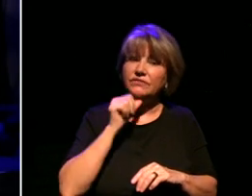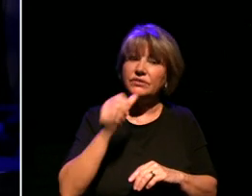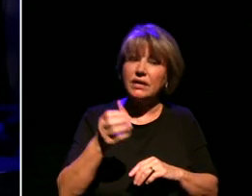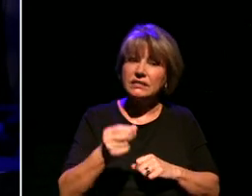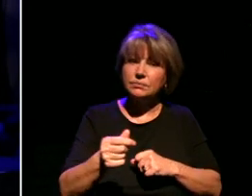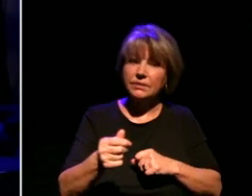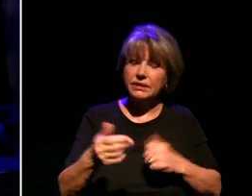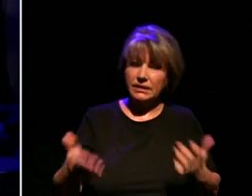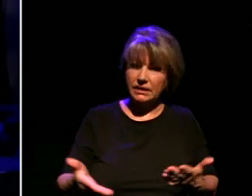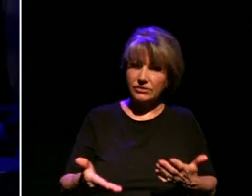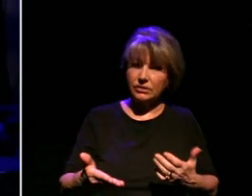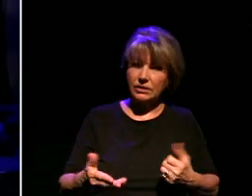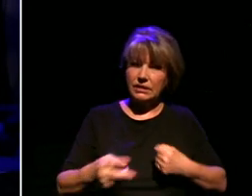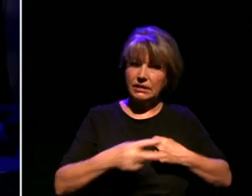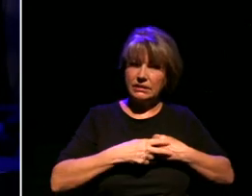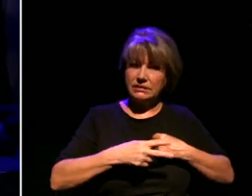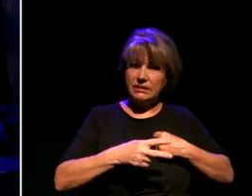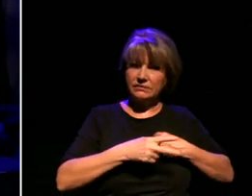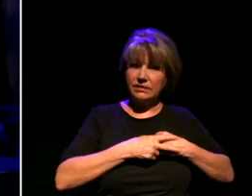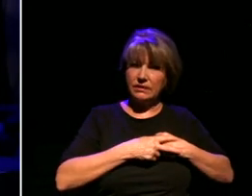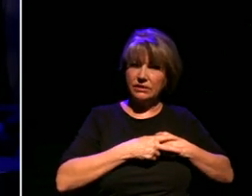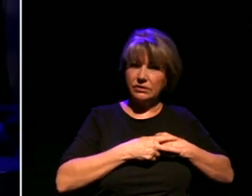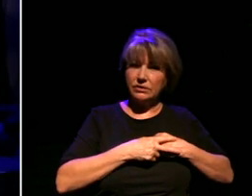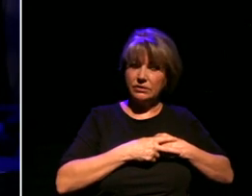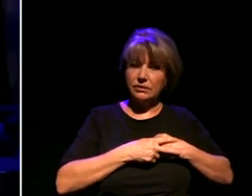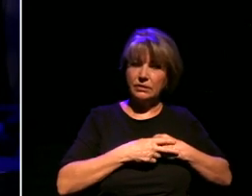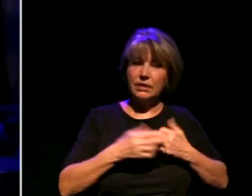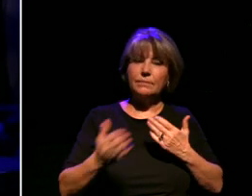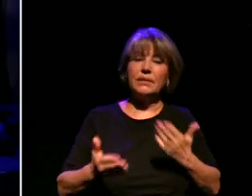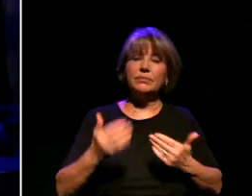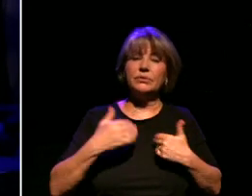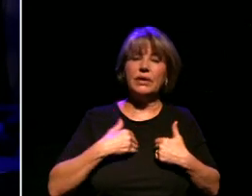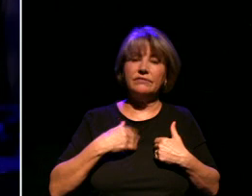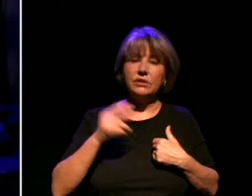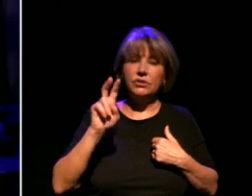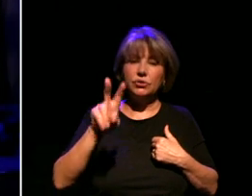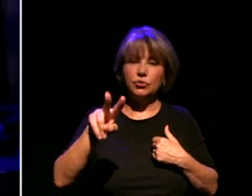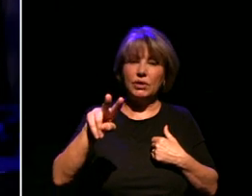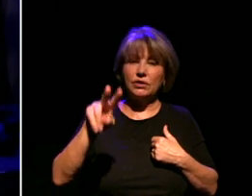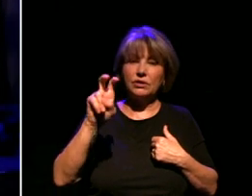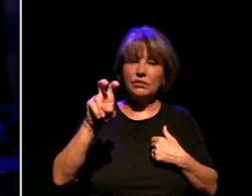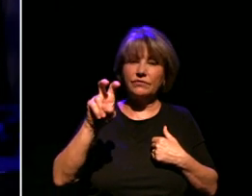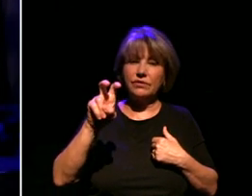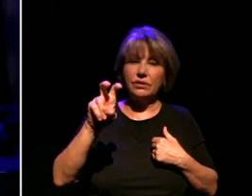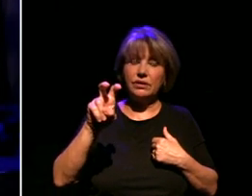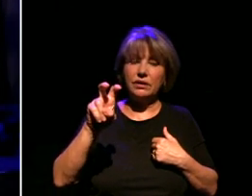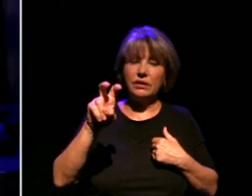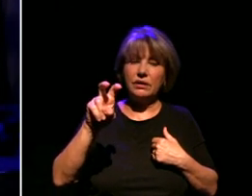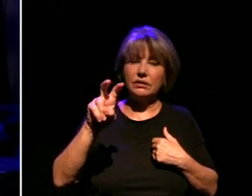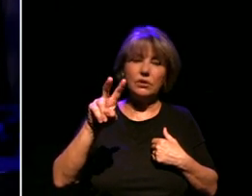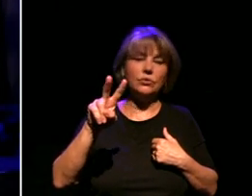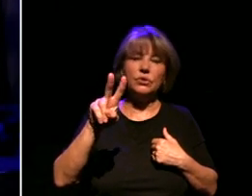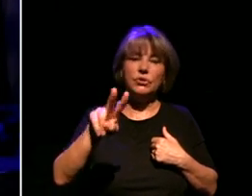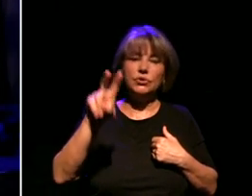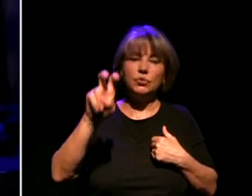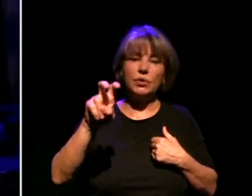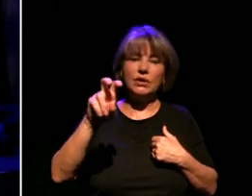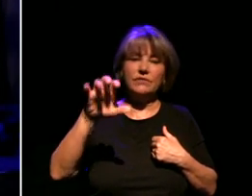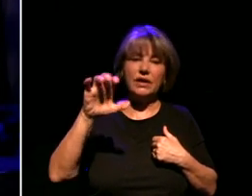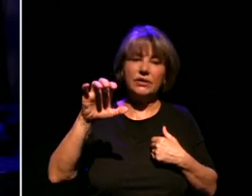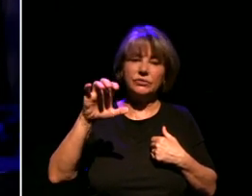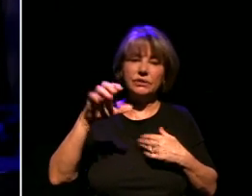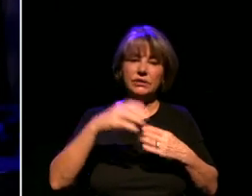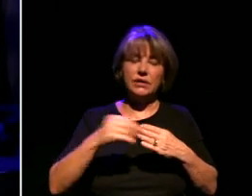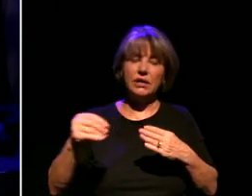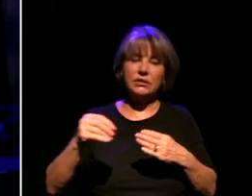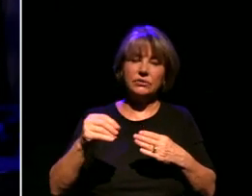here, your stimulus check. Okay, some of you might be getting $1,200 or $2,400 or more. And that's something you just